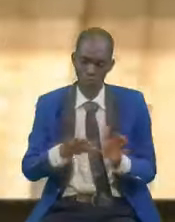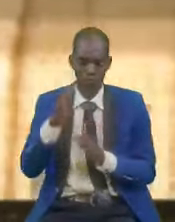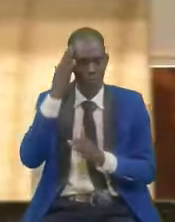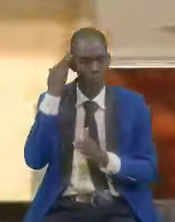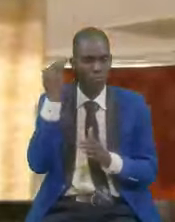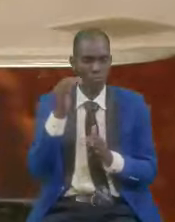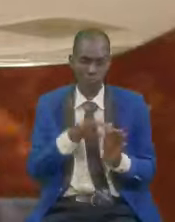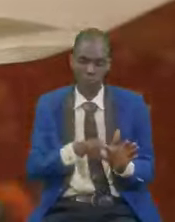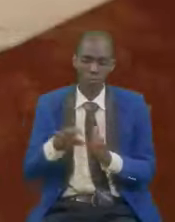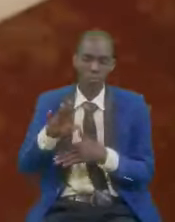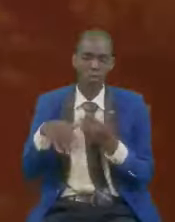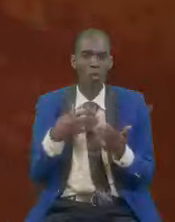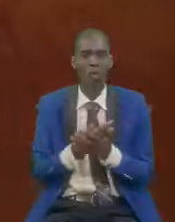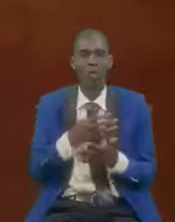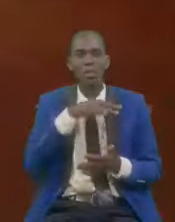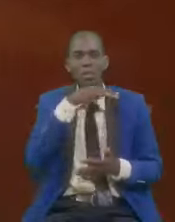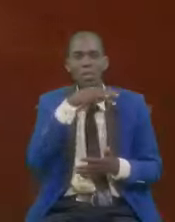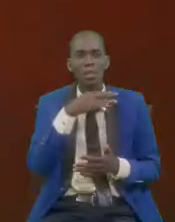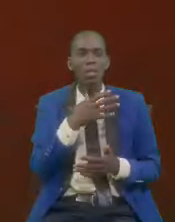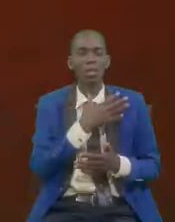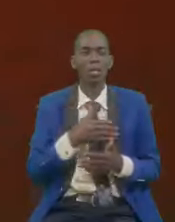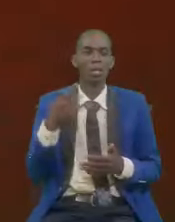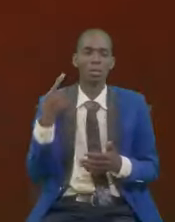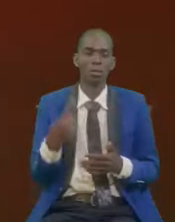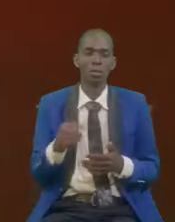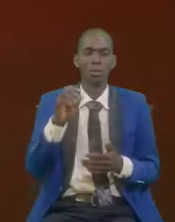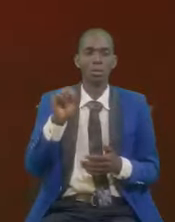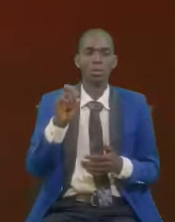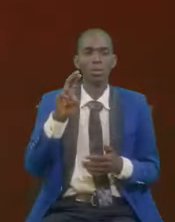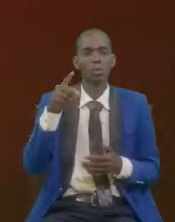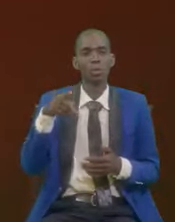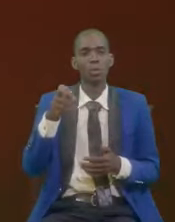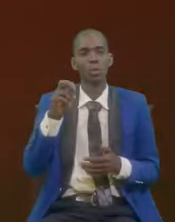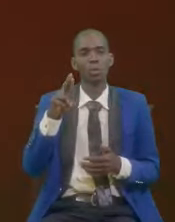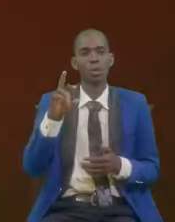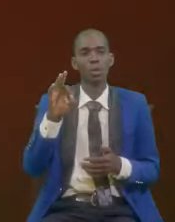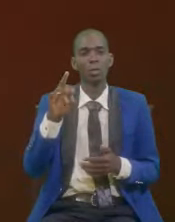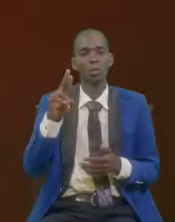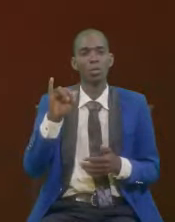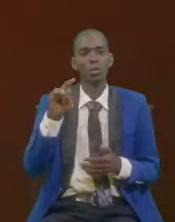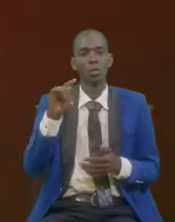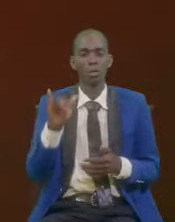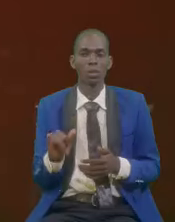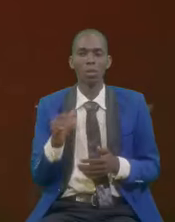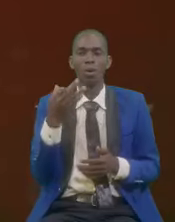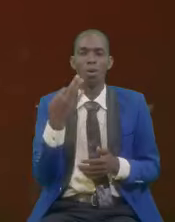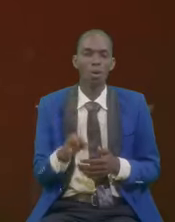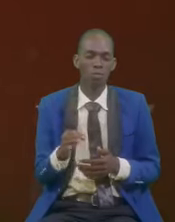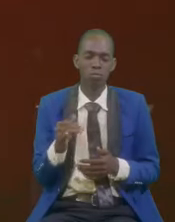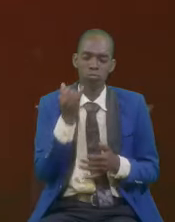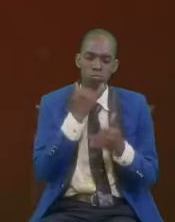all filthiness and superfluity of nothingness. Superfluity